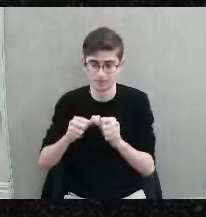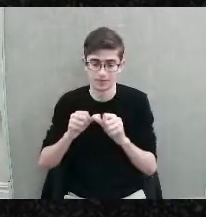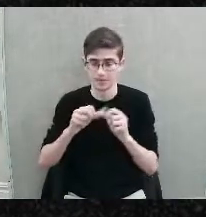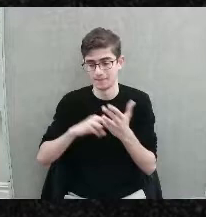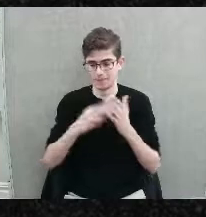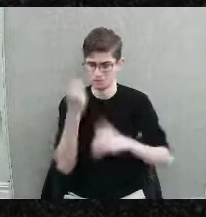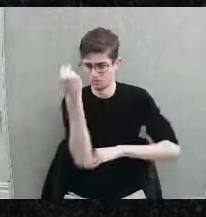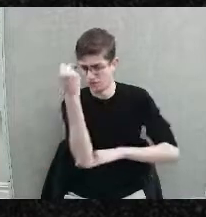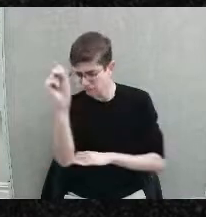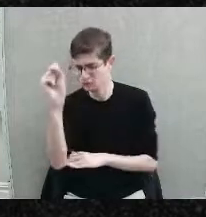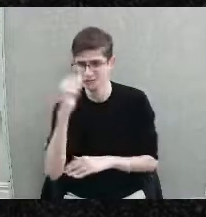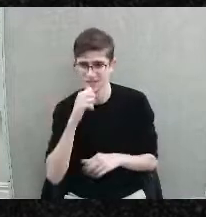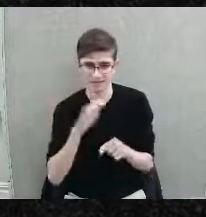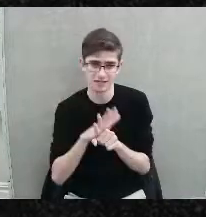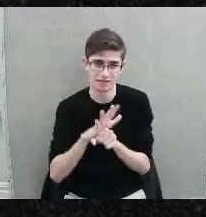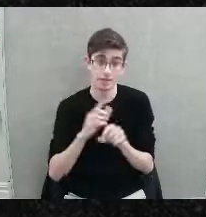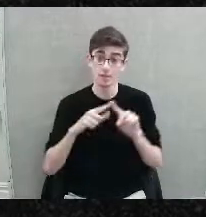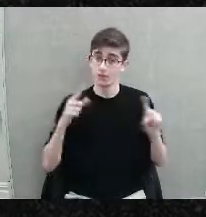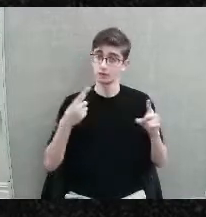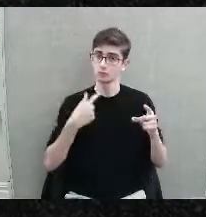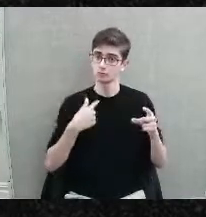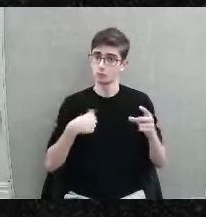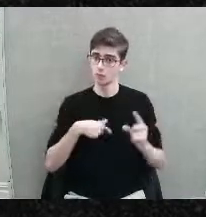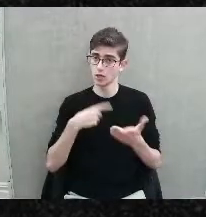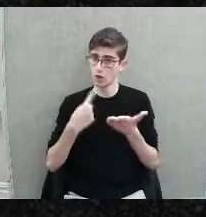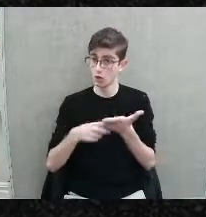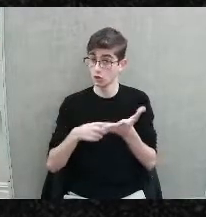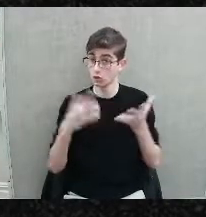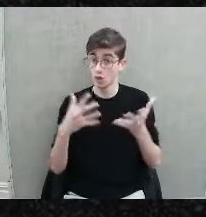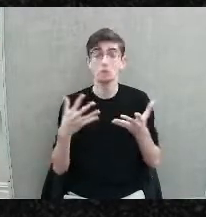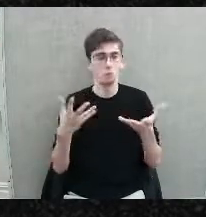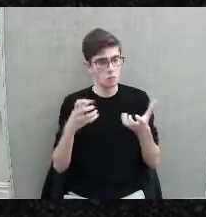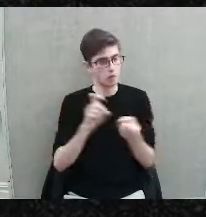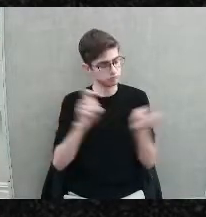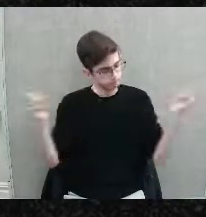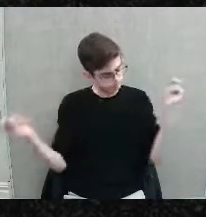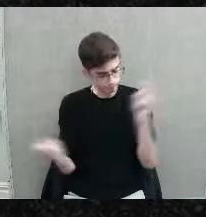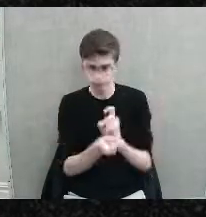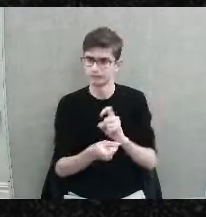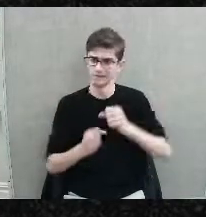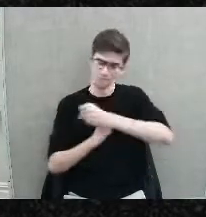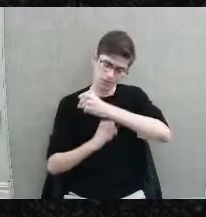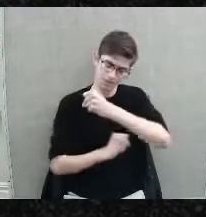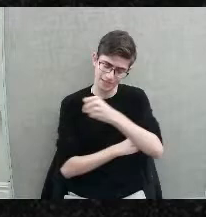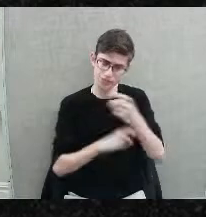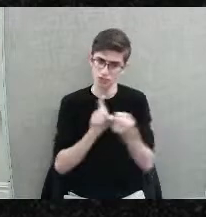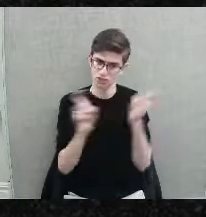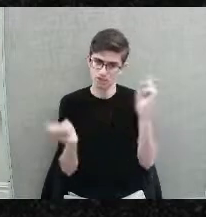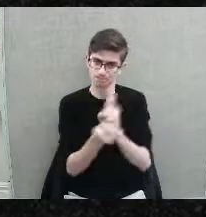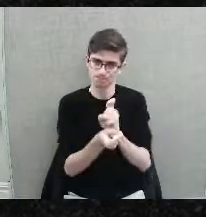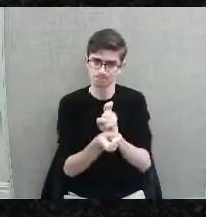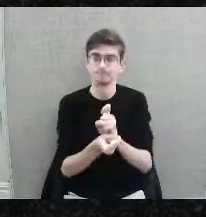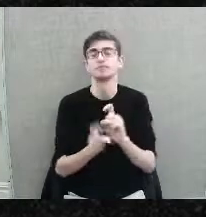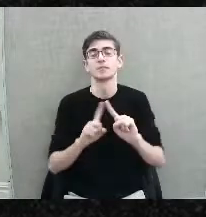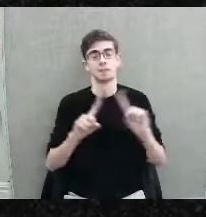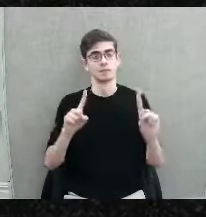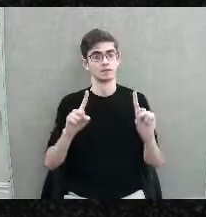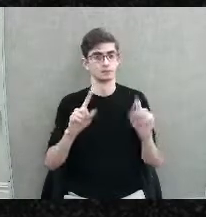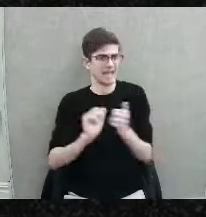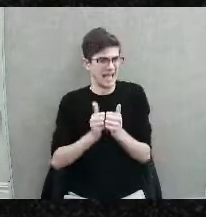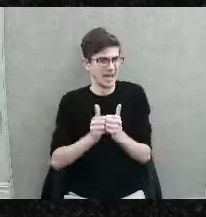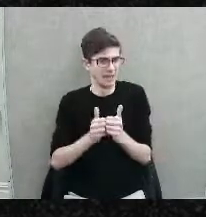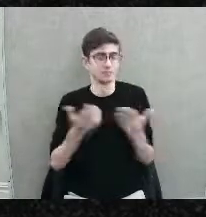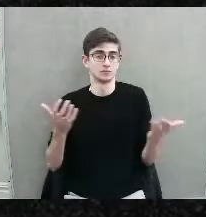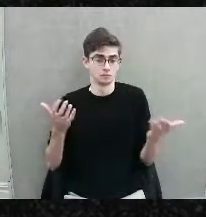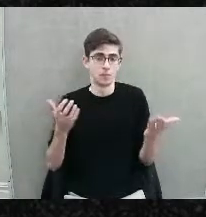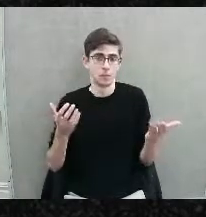still argue in the book for fundamental transformation. And so how do we make these things work? And this, the threads that we